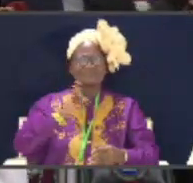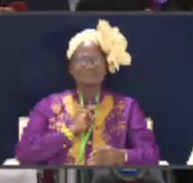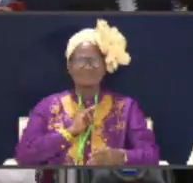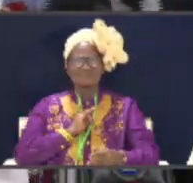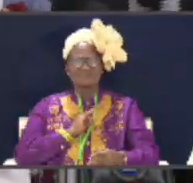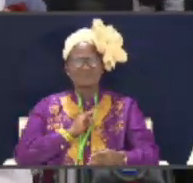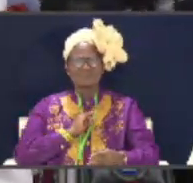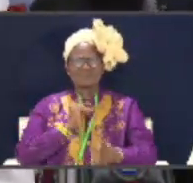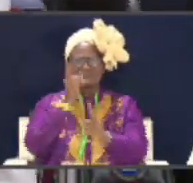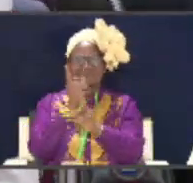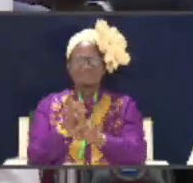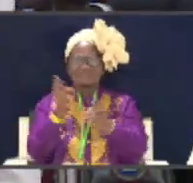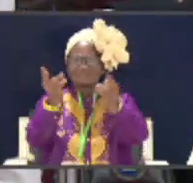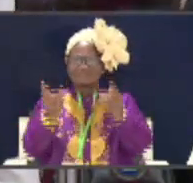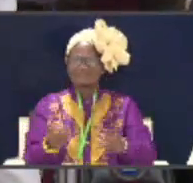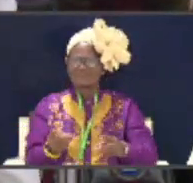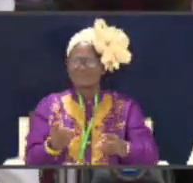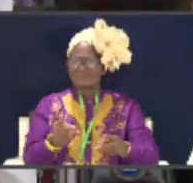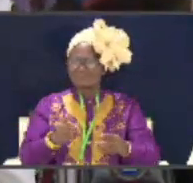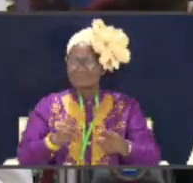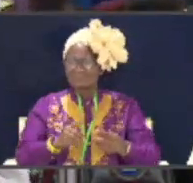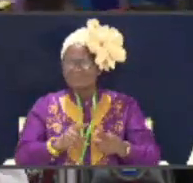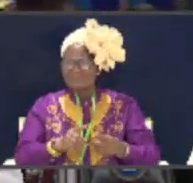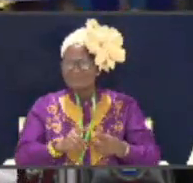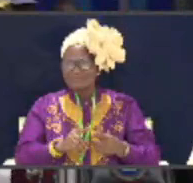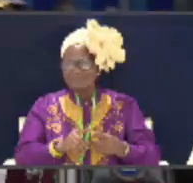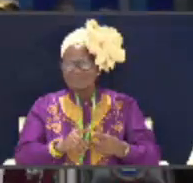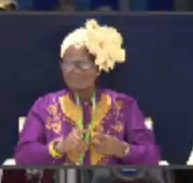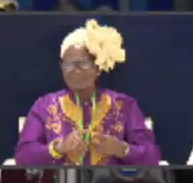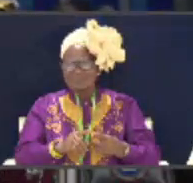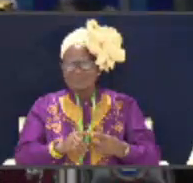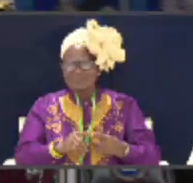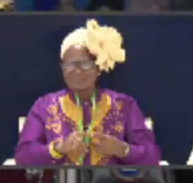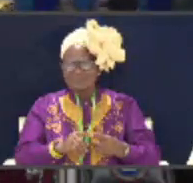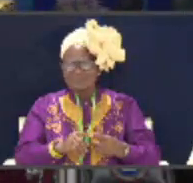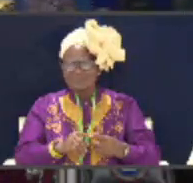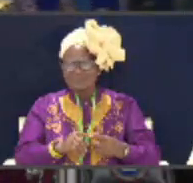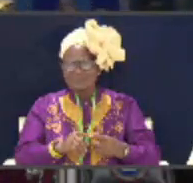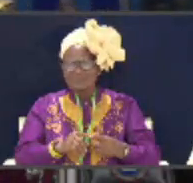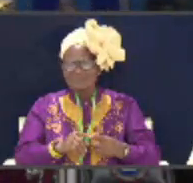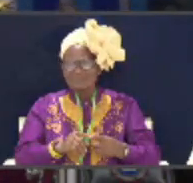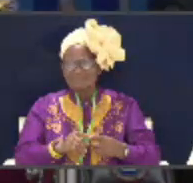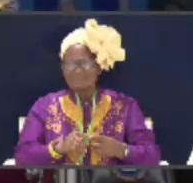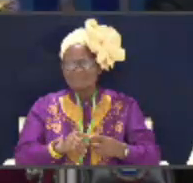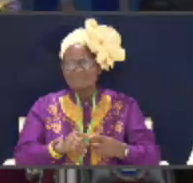I just want to come and give you the final blessings before we go.